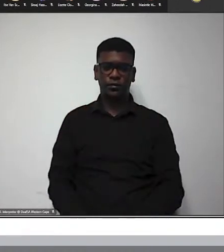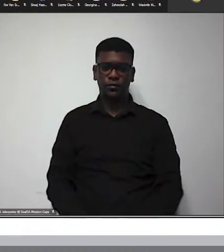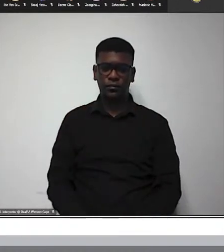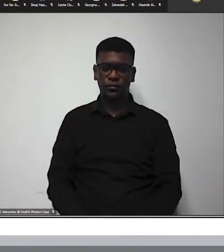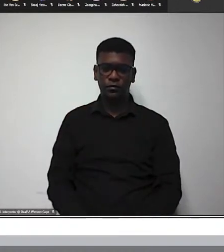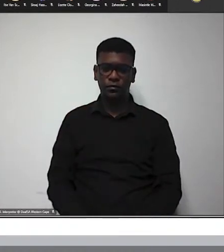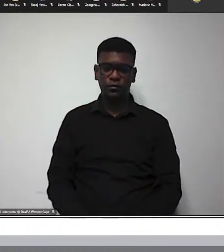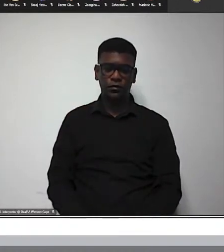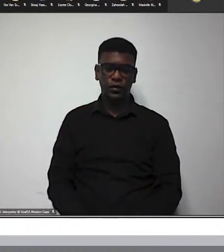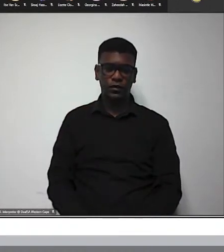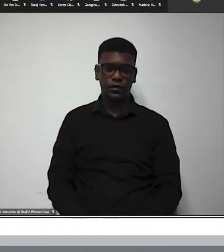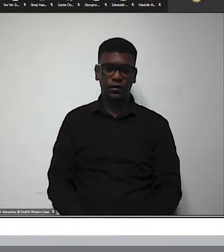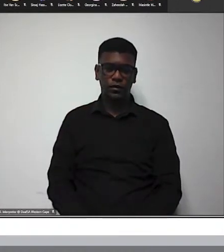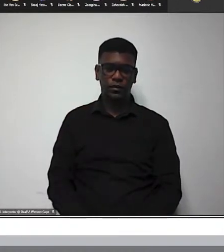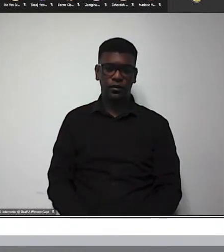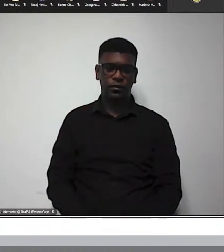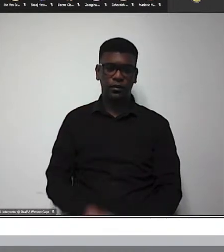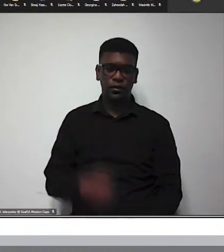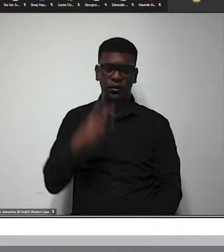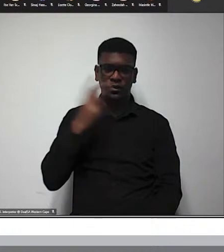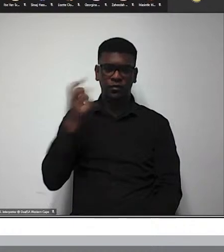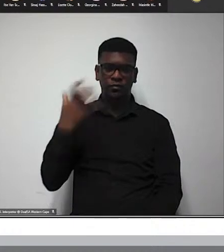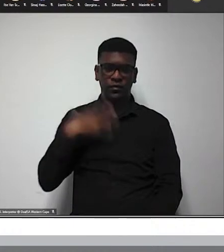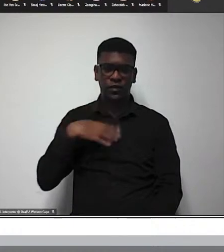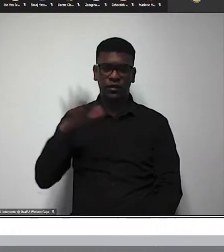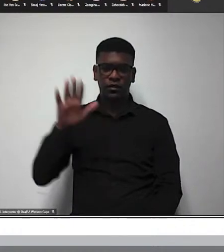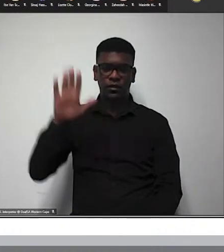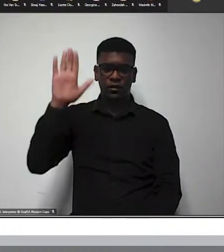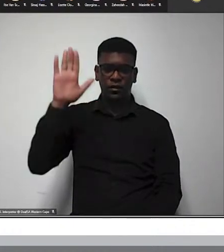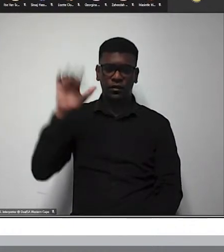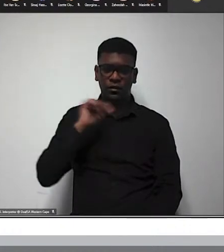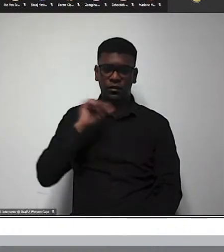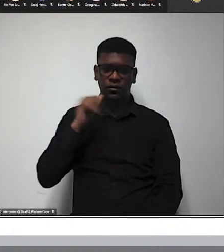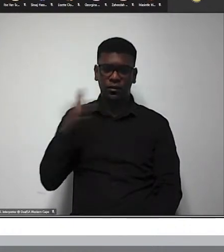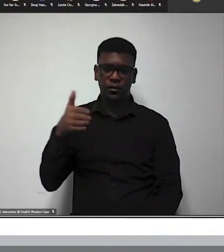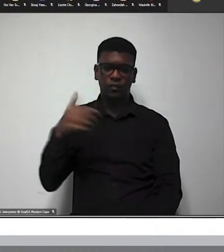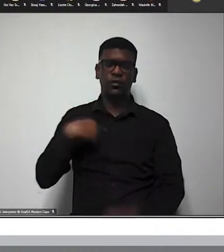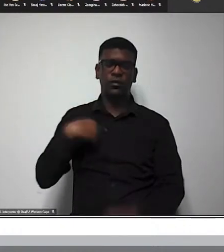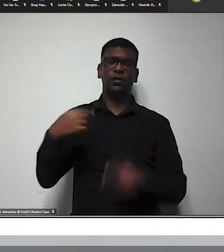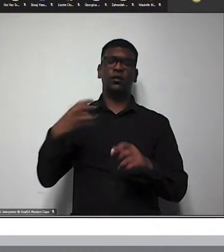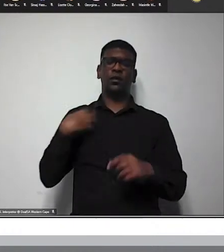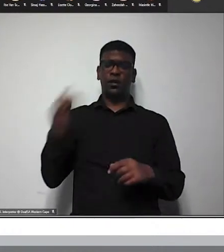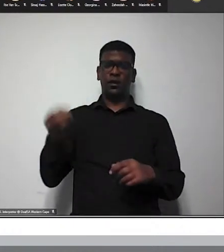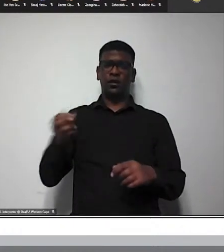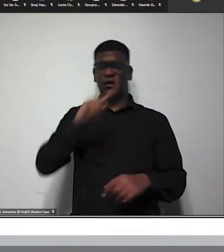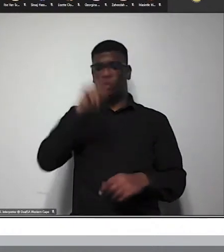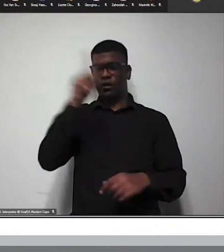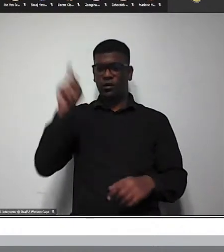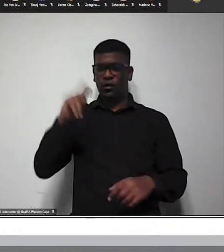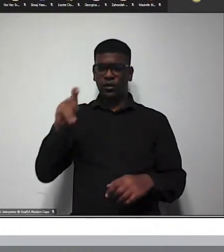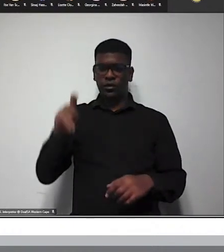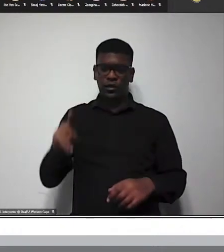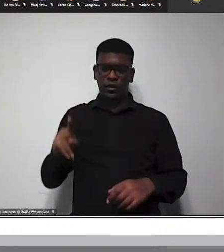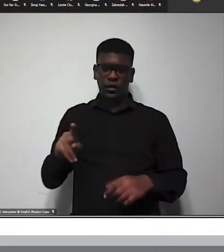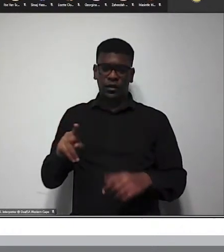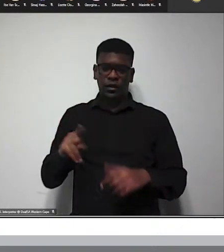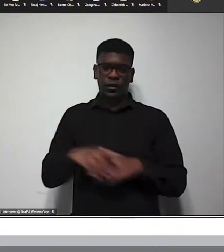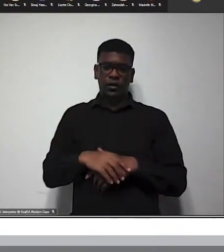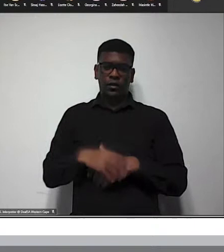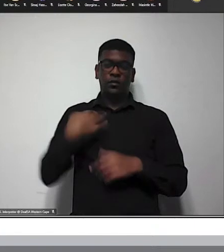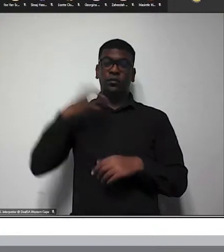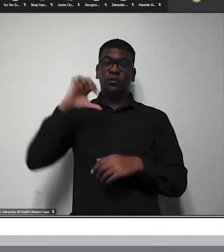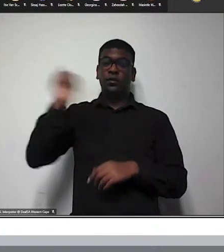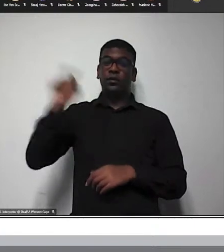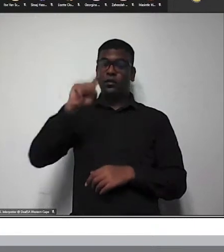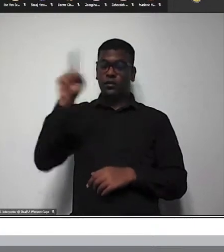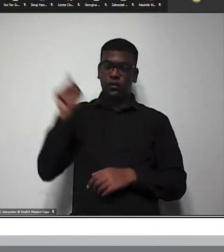Thank you very much. I see no other hands. I have a few questions myself, but I'll break it up. So my first question